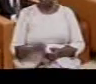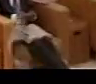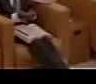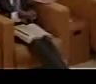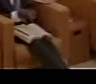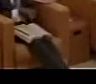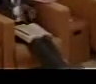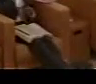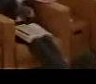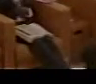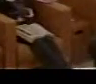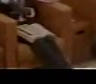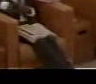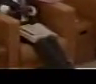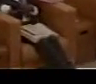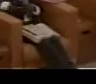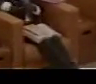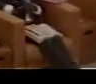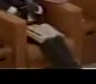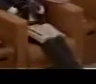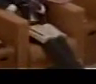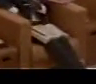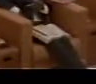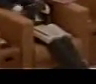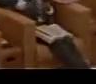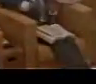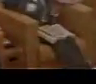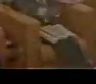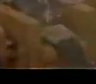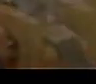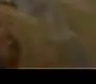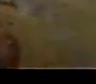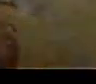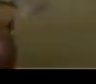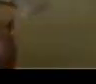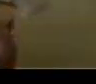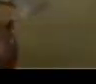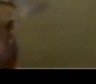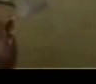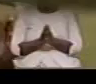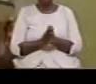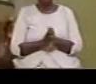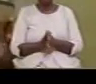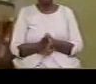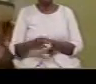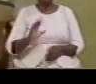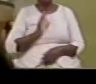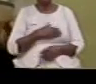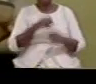God, because of what you have done for us, and your Son has purchased for us on the cross at